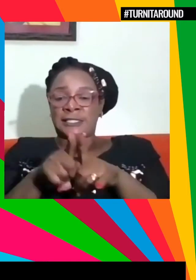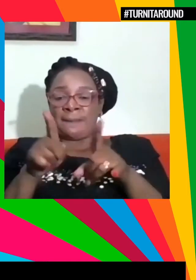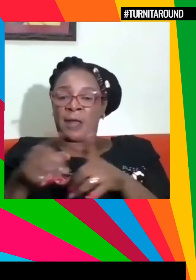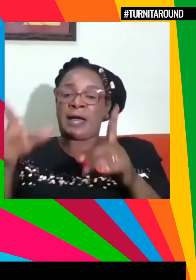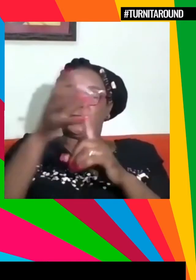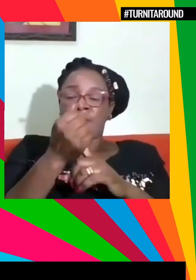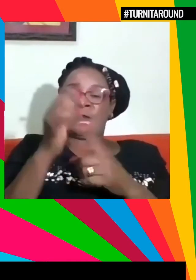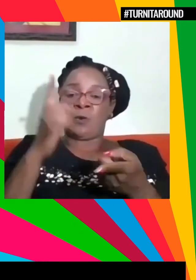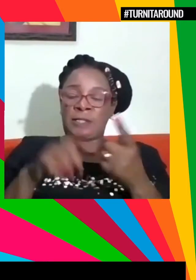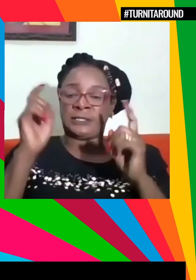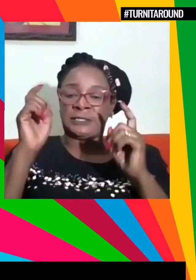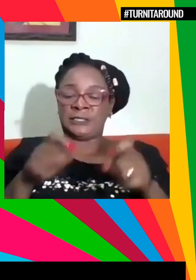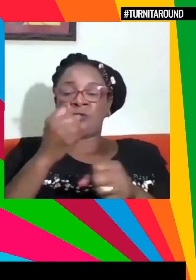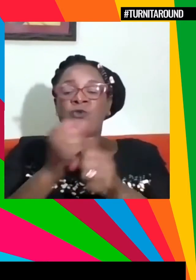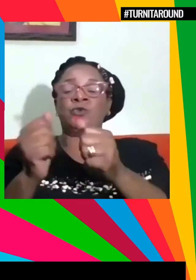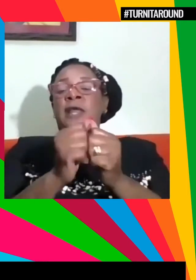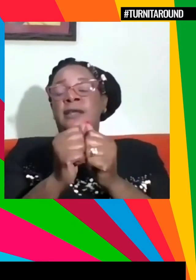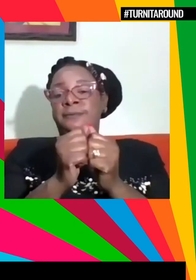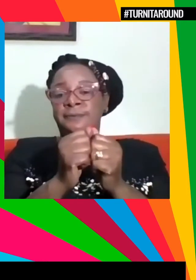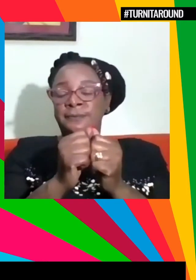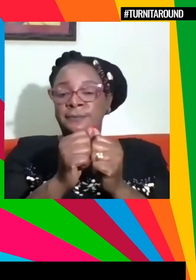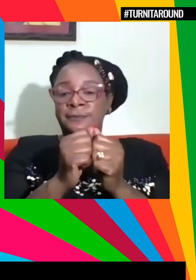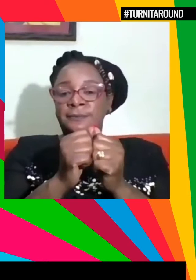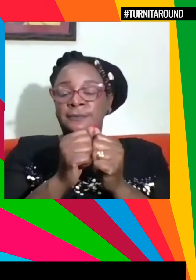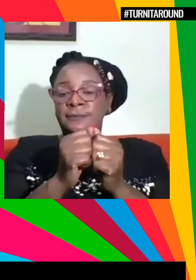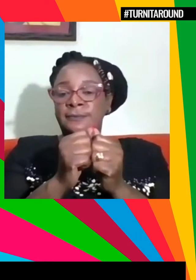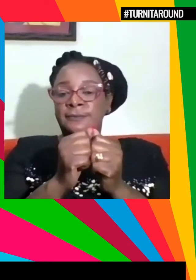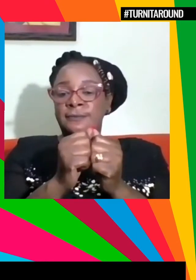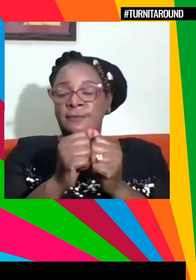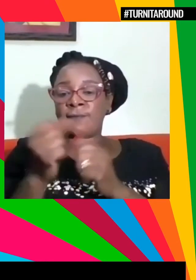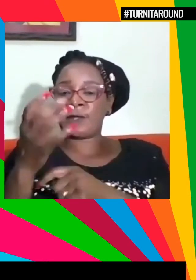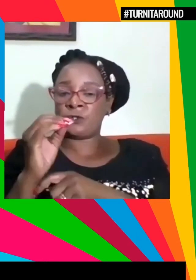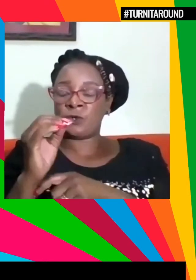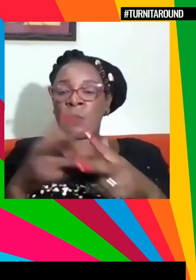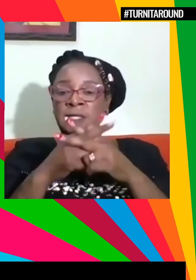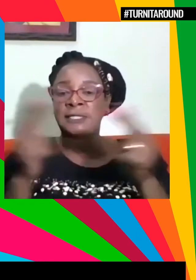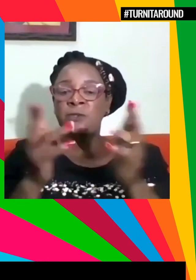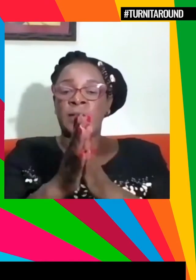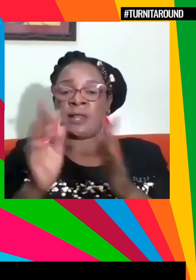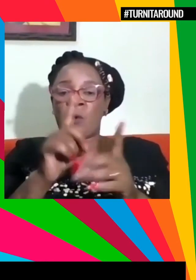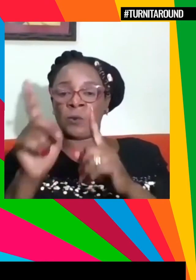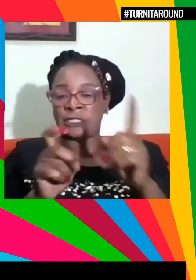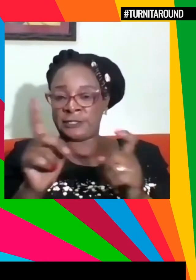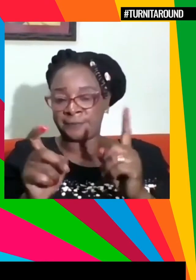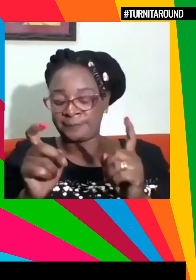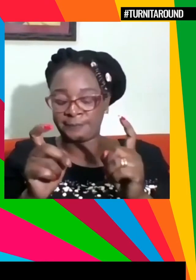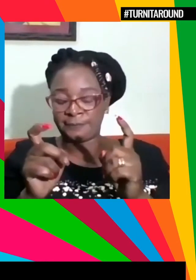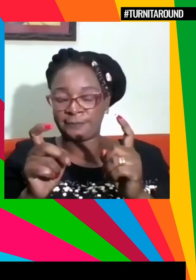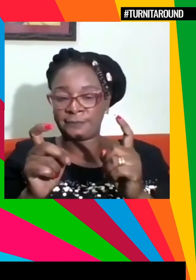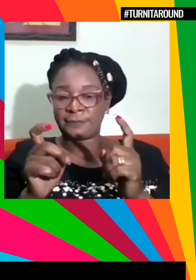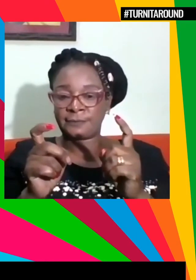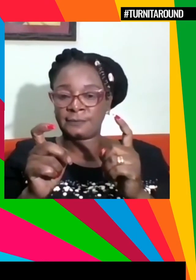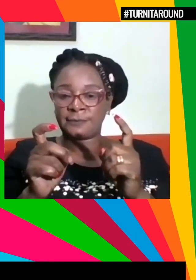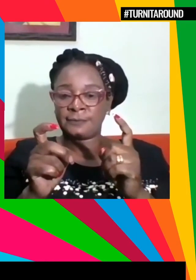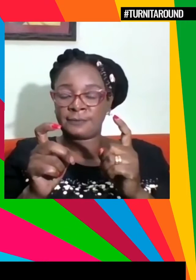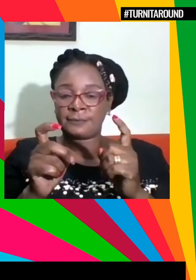what you could do together. So I'll kick it off with a question that just will allow each of you to kind of